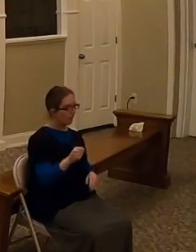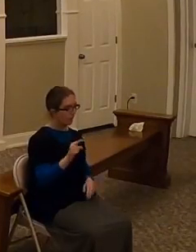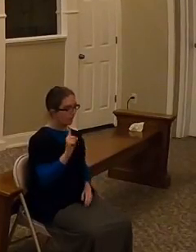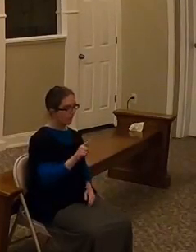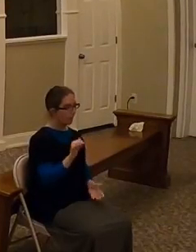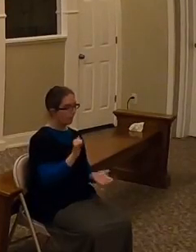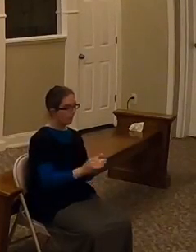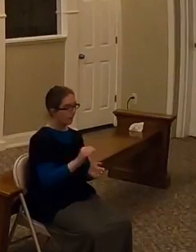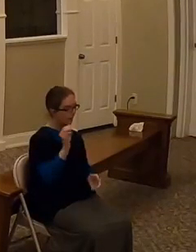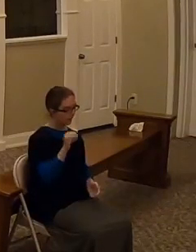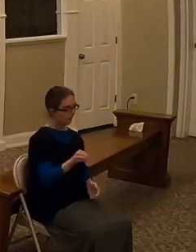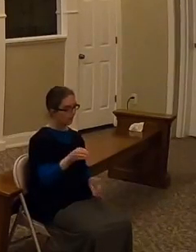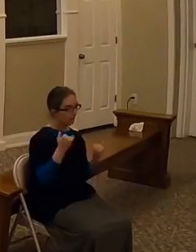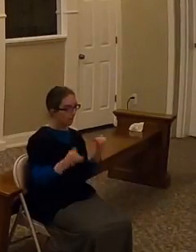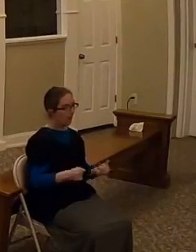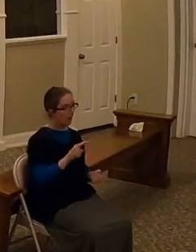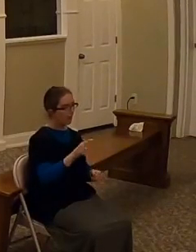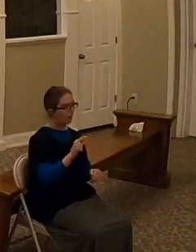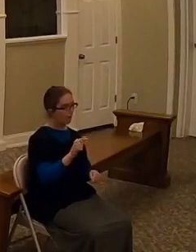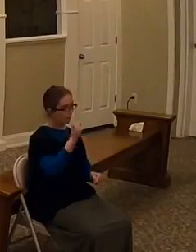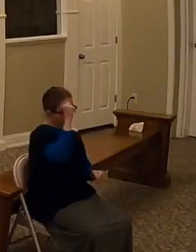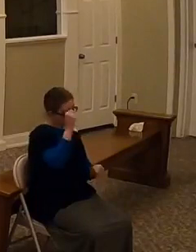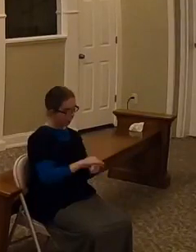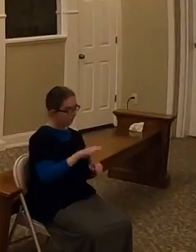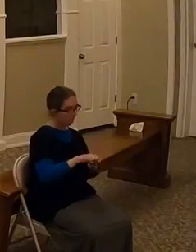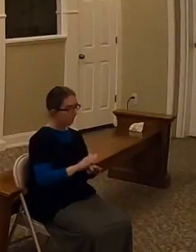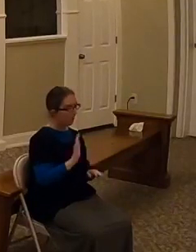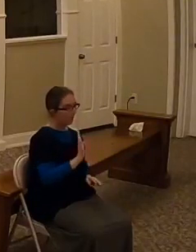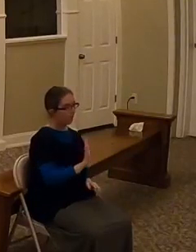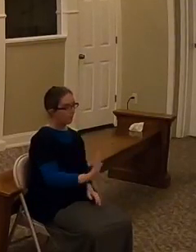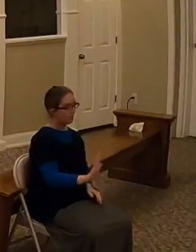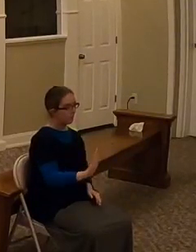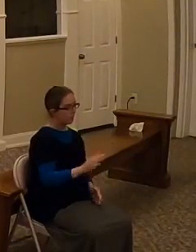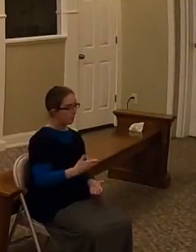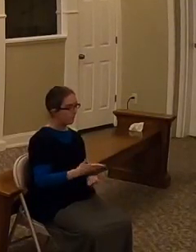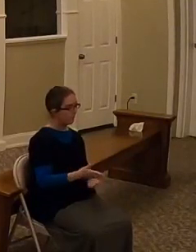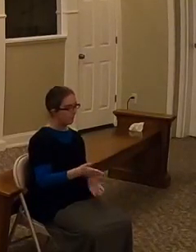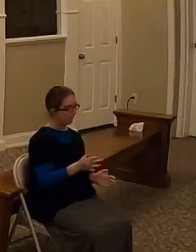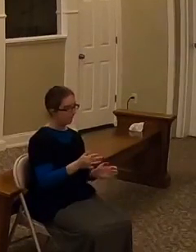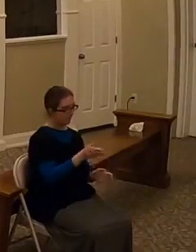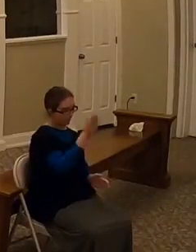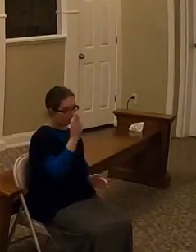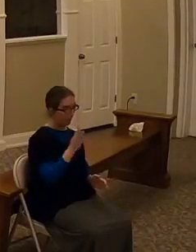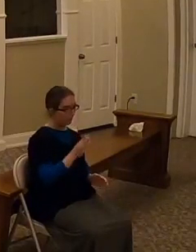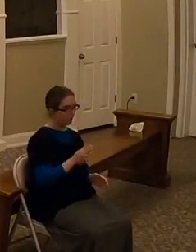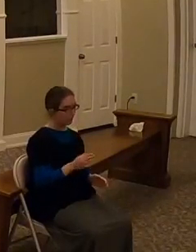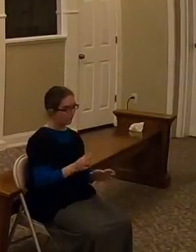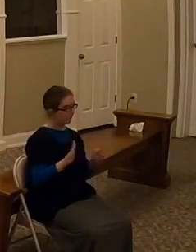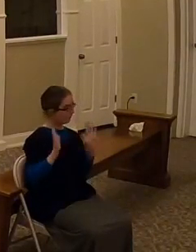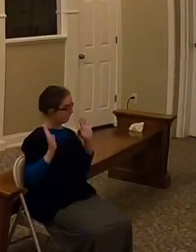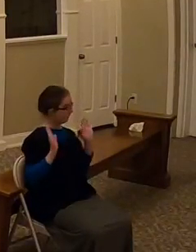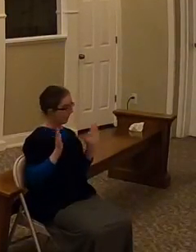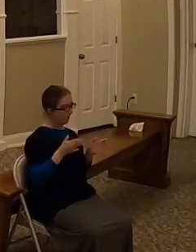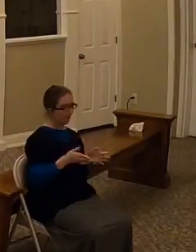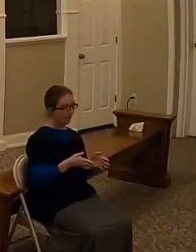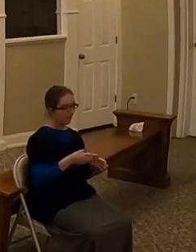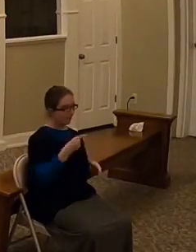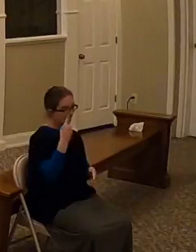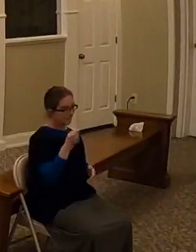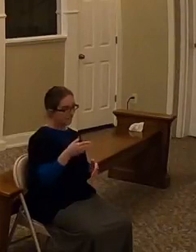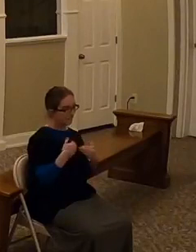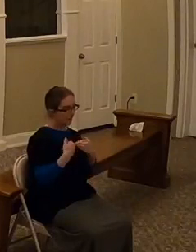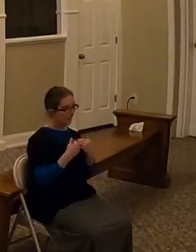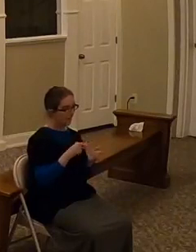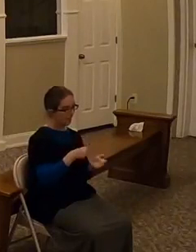fixed. Now you're depending on your own stuff. And God just steps back and goes, okay, let's see how this works out for you,